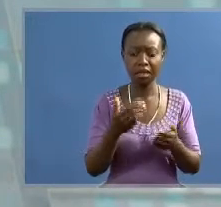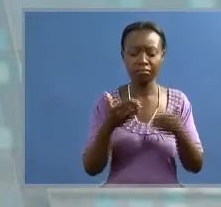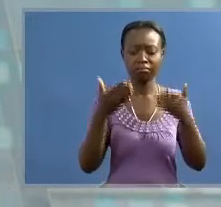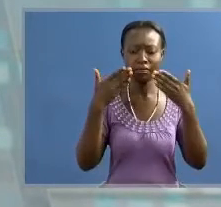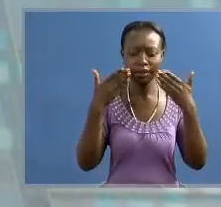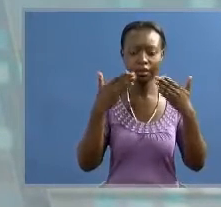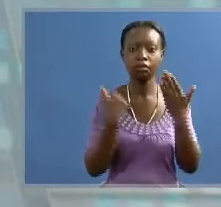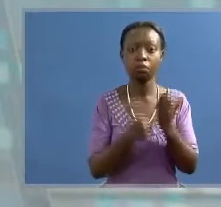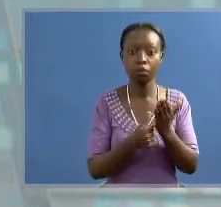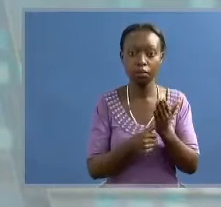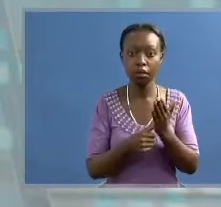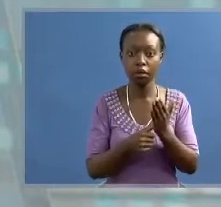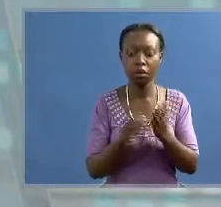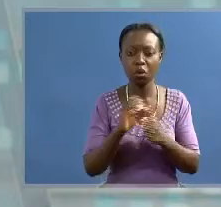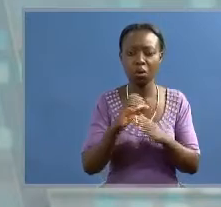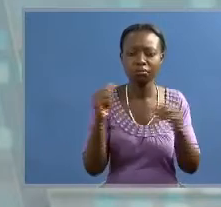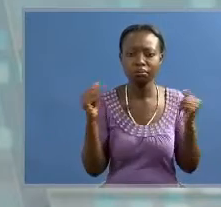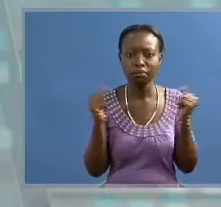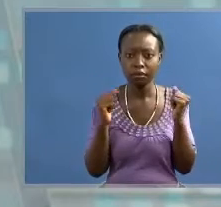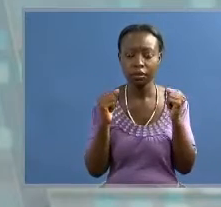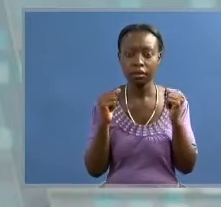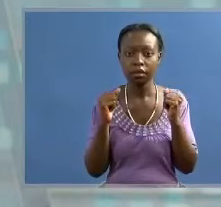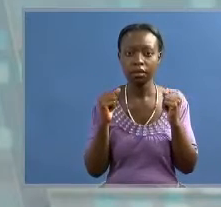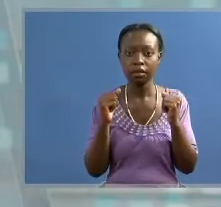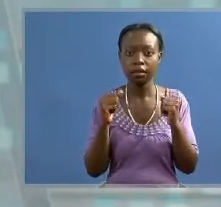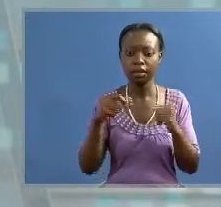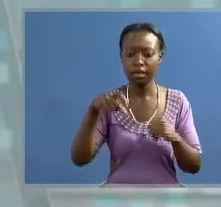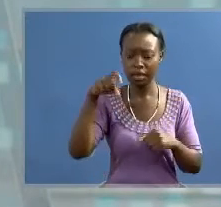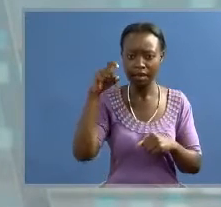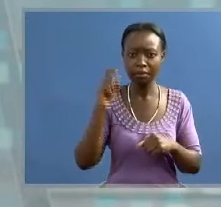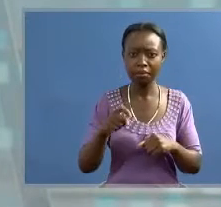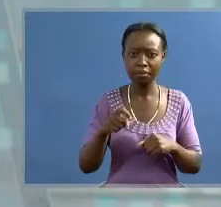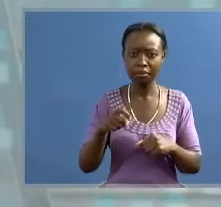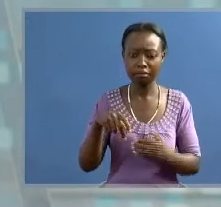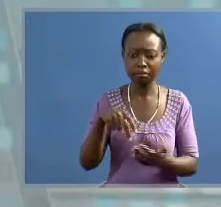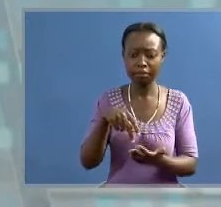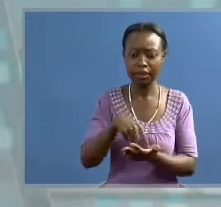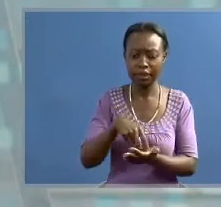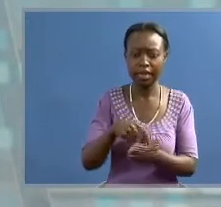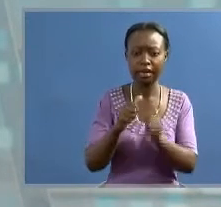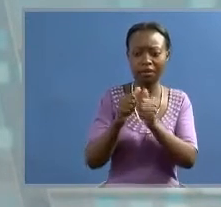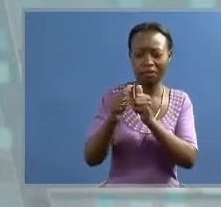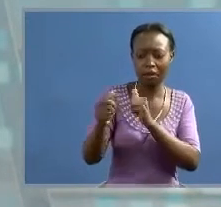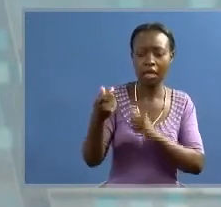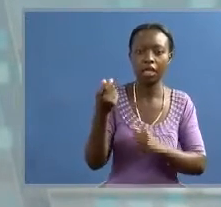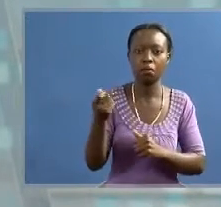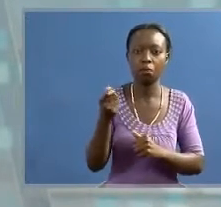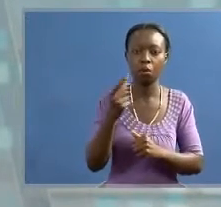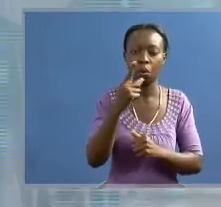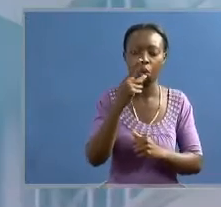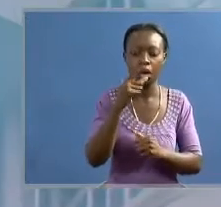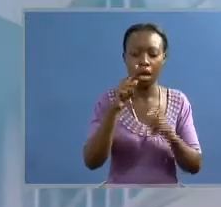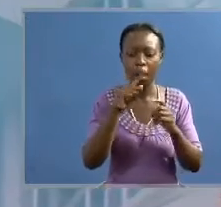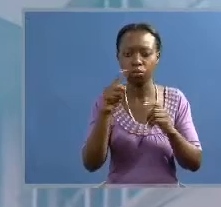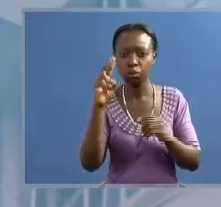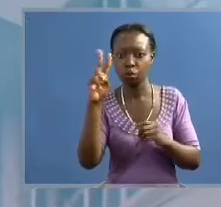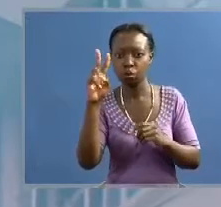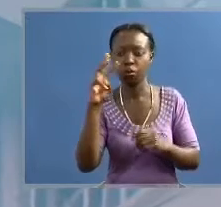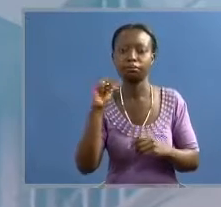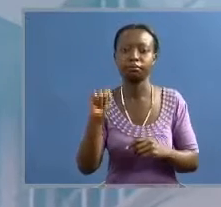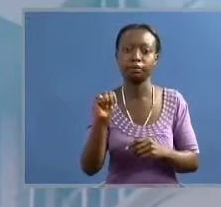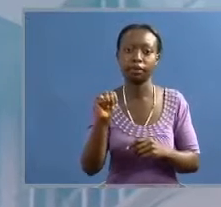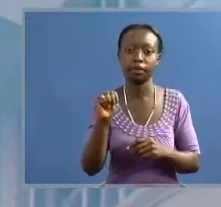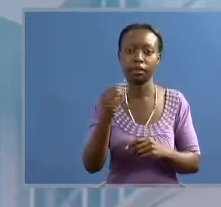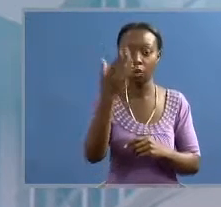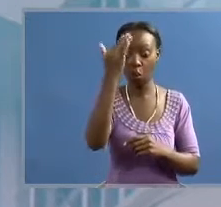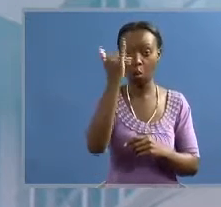person is having fever. Then we are supposed to actually maintain some distance of 1 to 2 meters from that person.